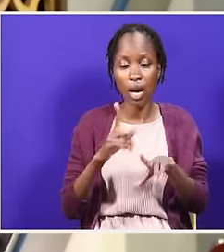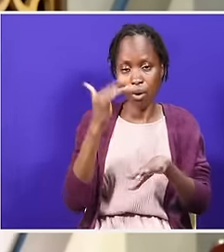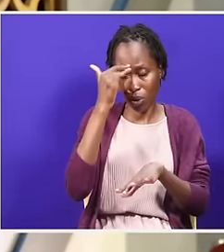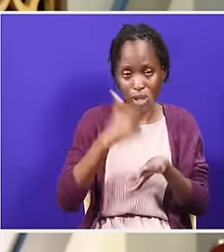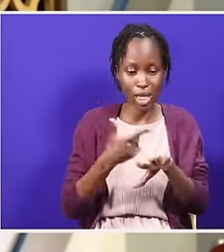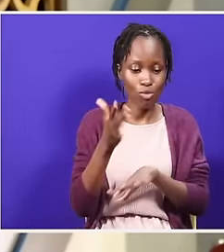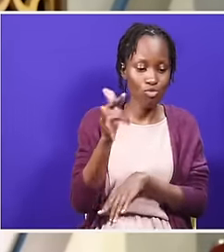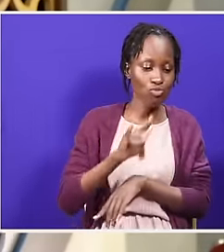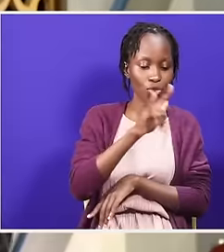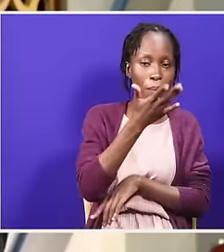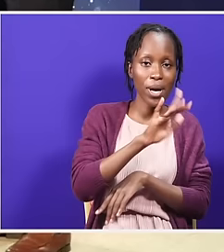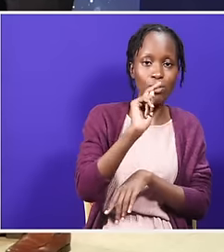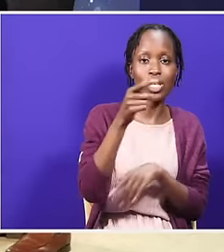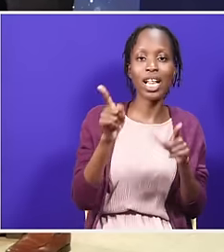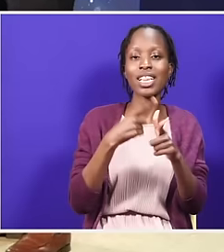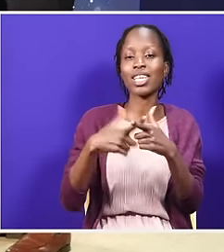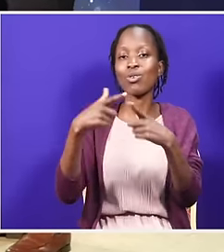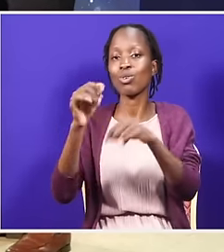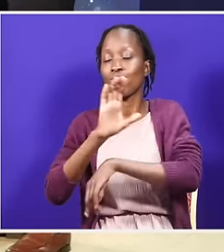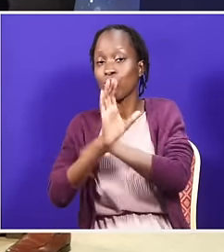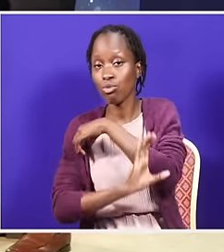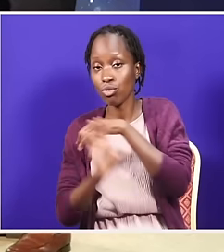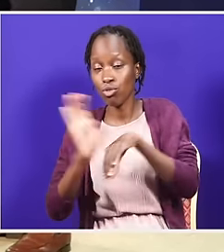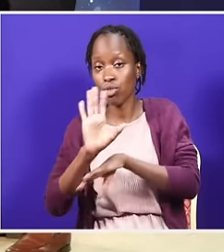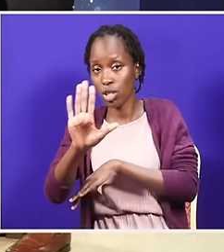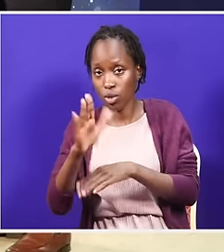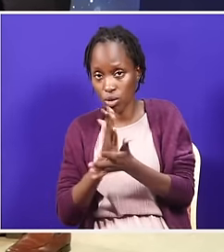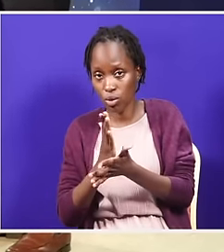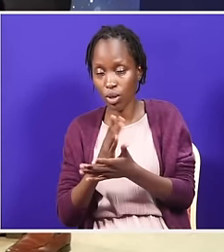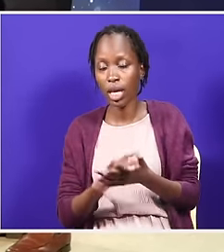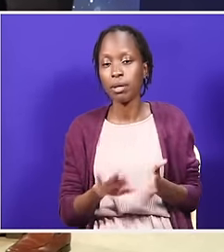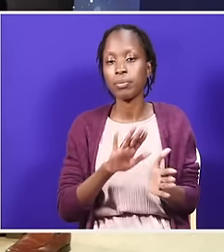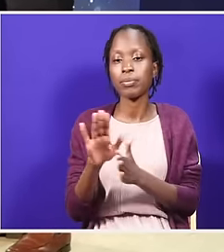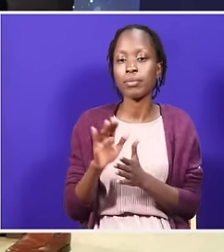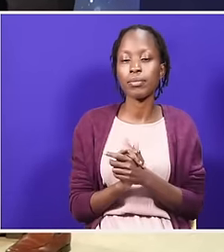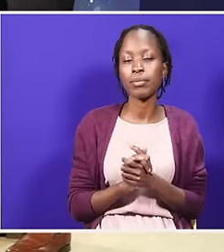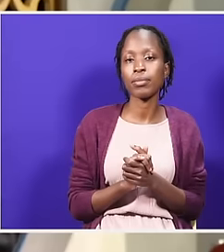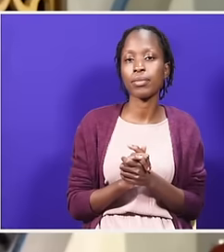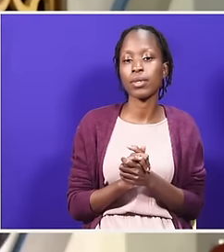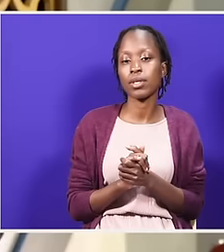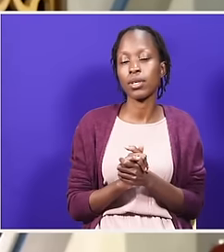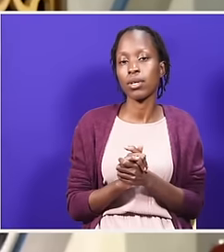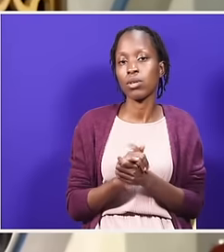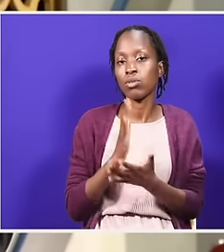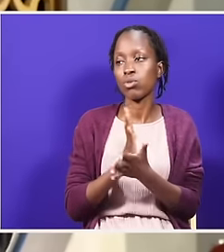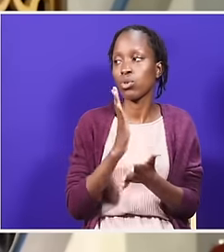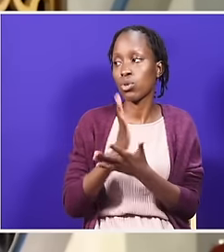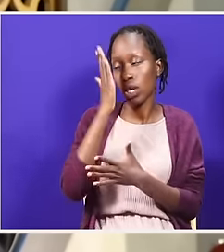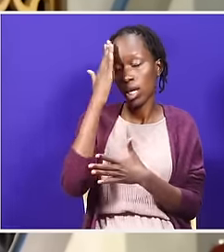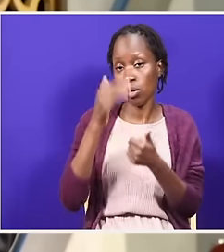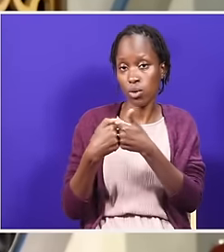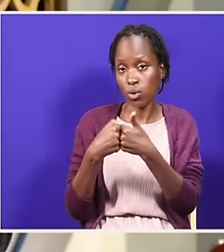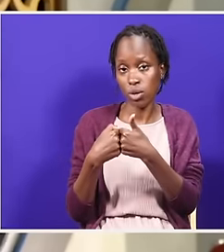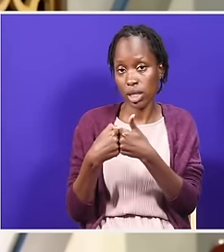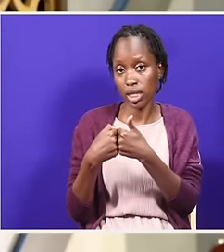home church and shared a bit of the story there as well. Yeah. Now, it's a difficult area to work in and there are challenges and so